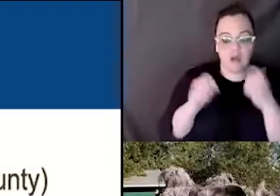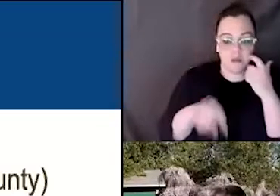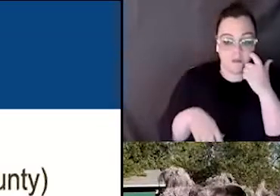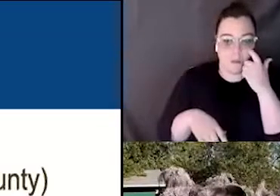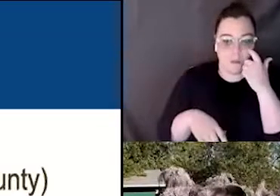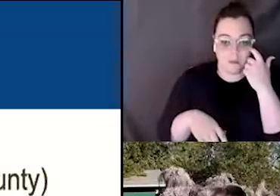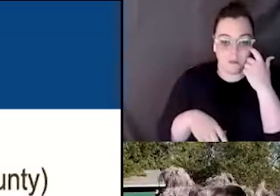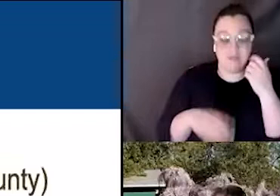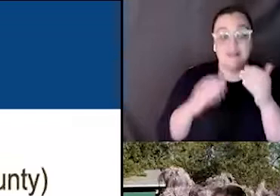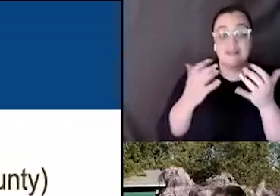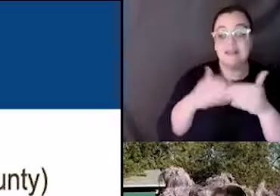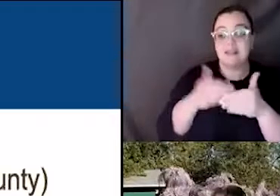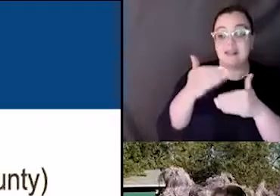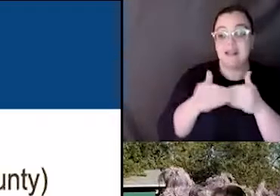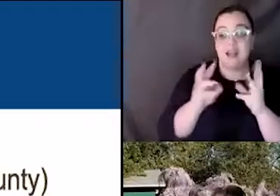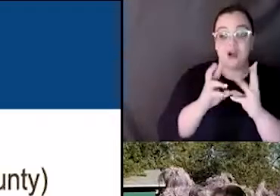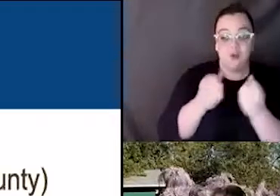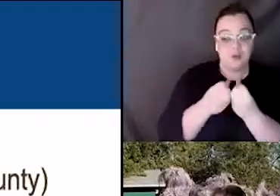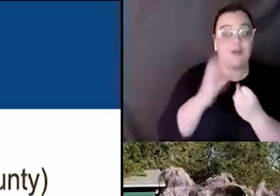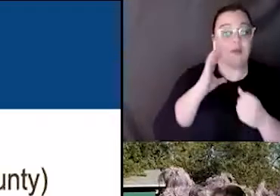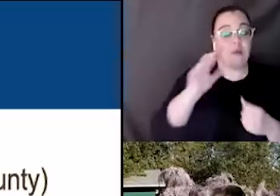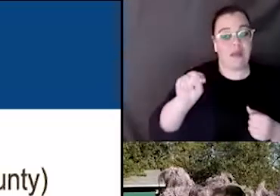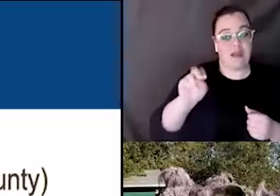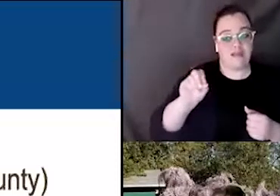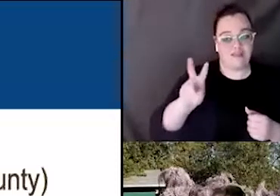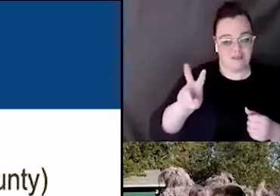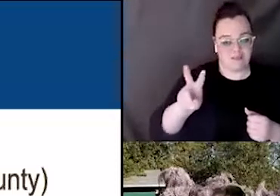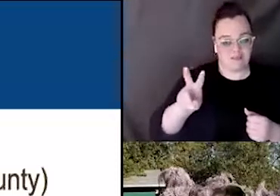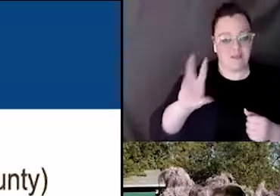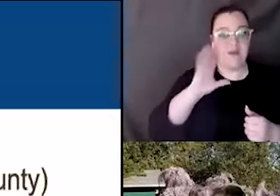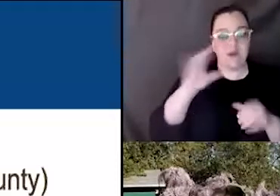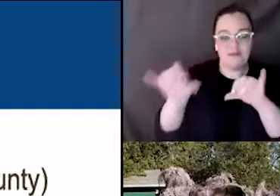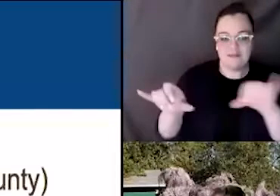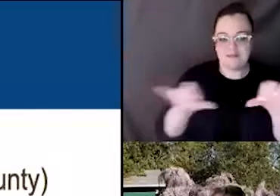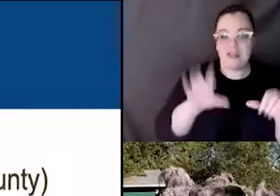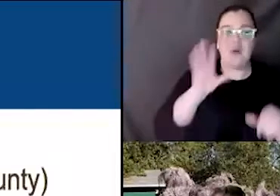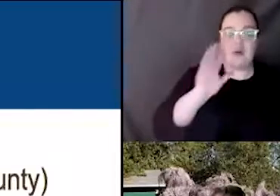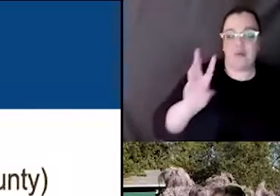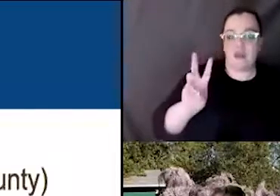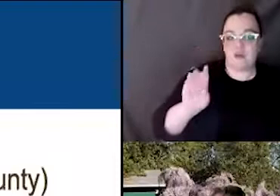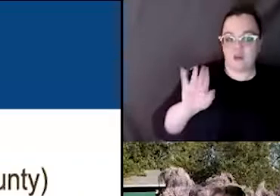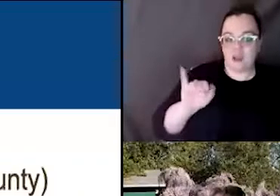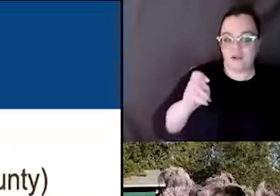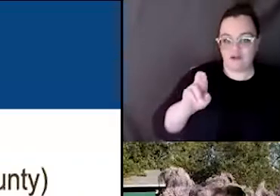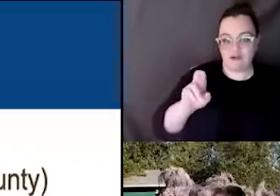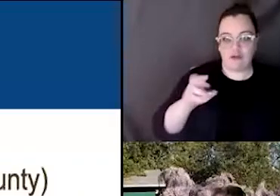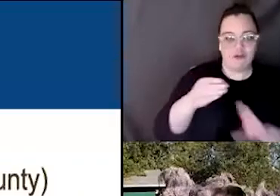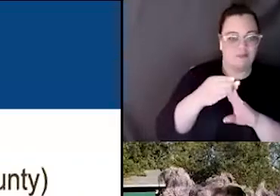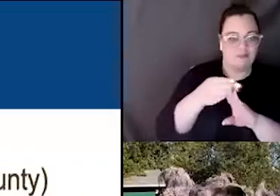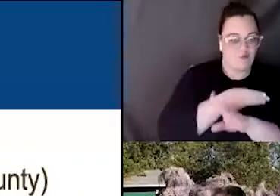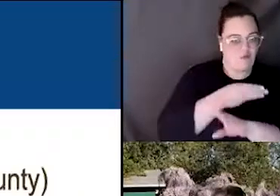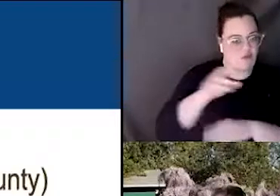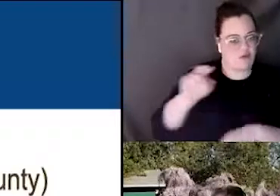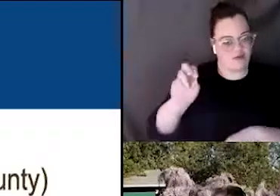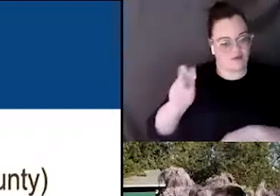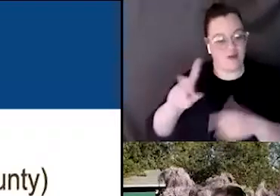Next workshop will be in November. Like this, there will be webinars happening between now and then, and of course